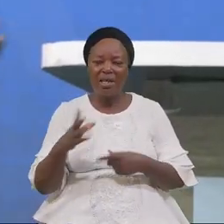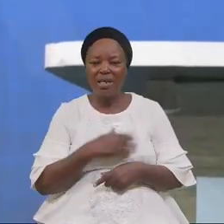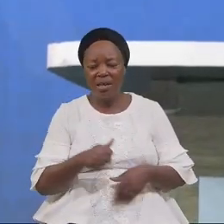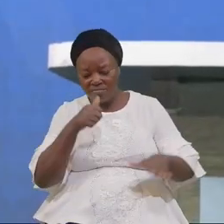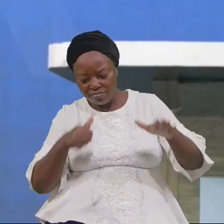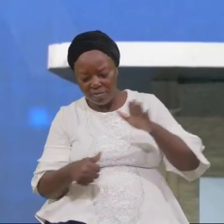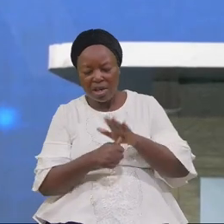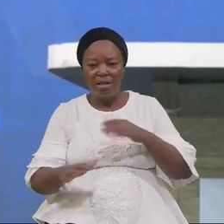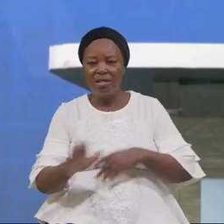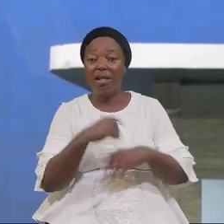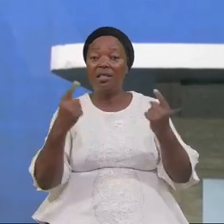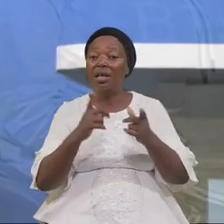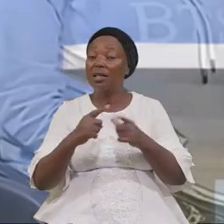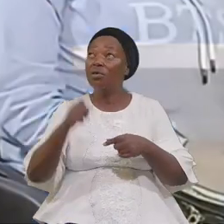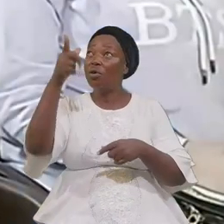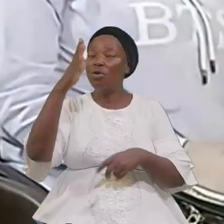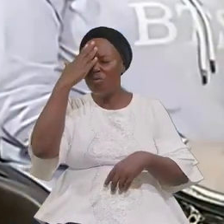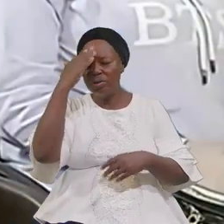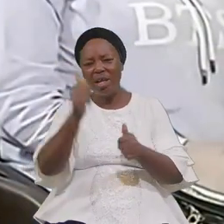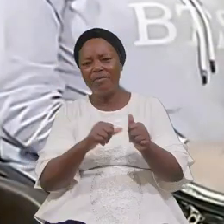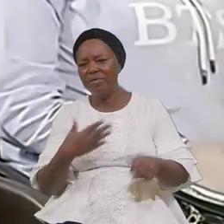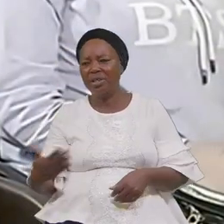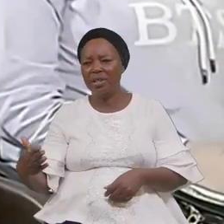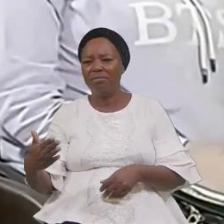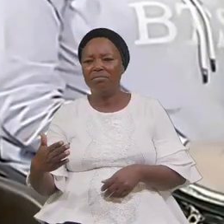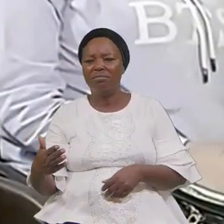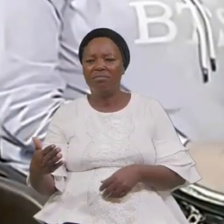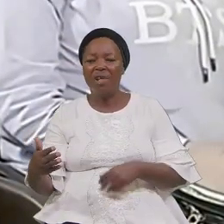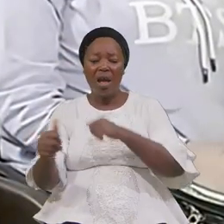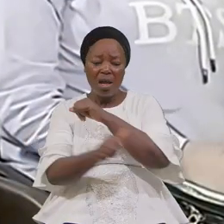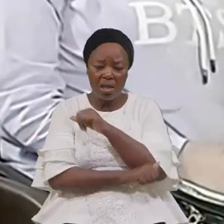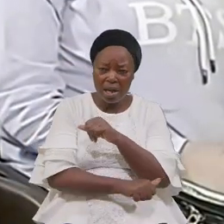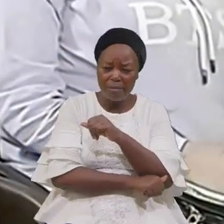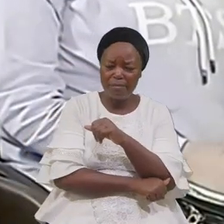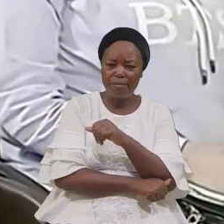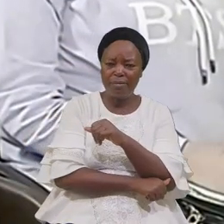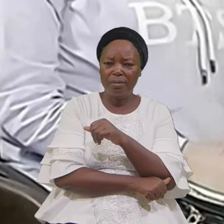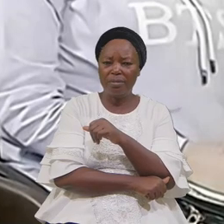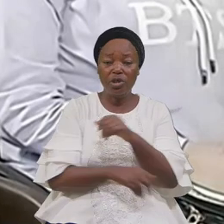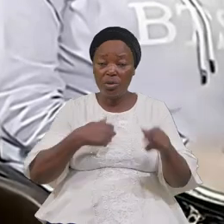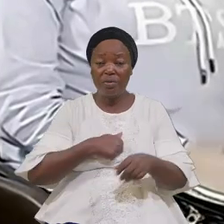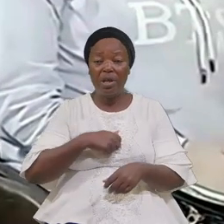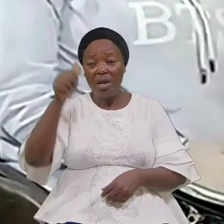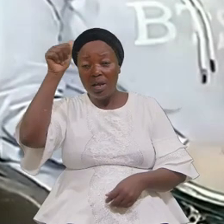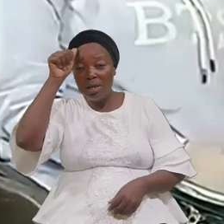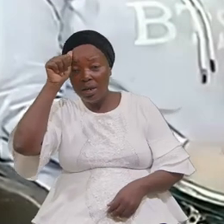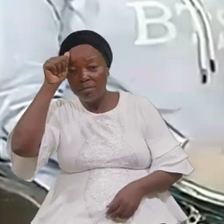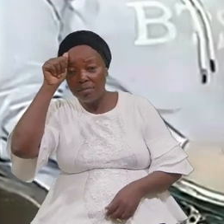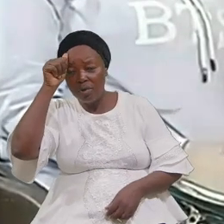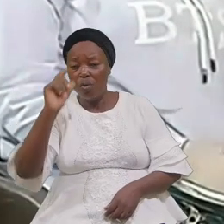God knows everything. Adam, where are you?